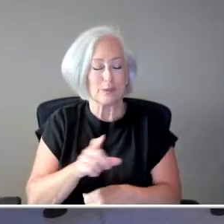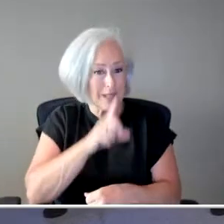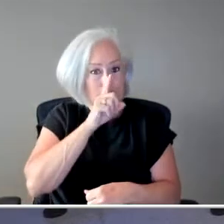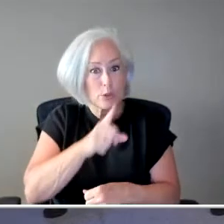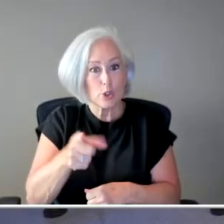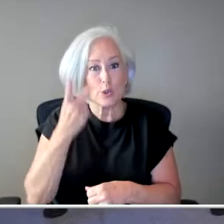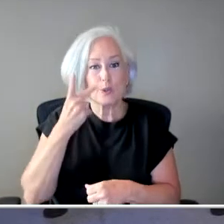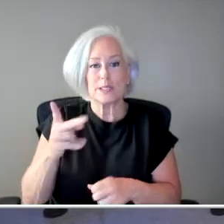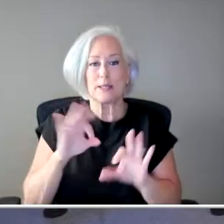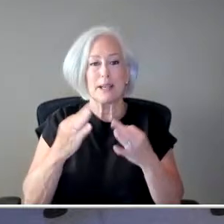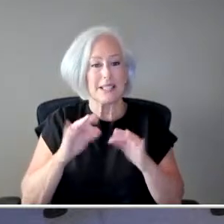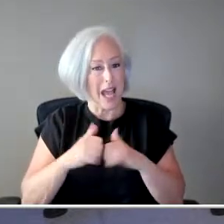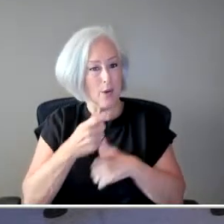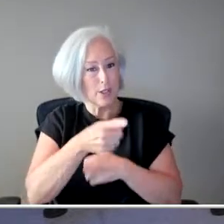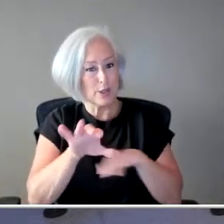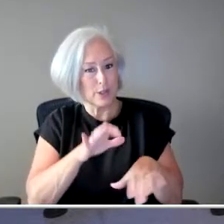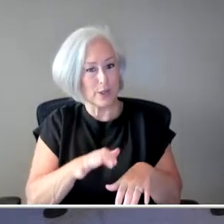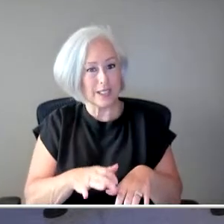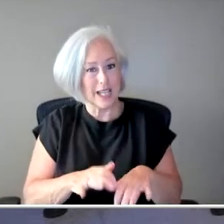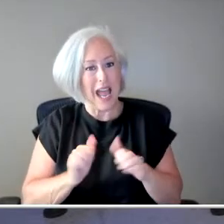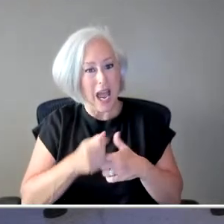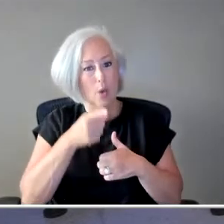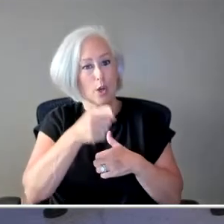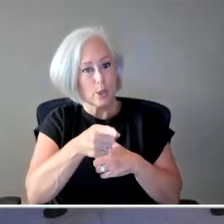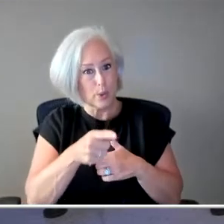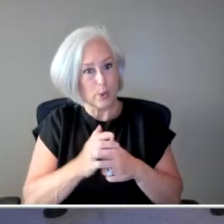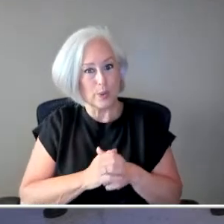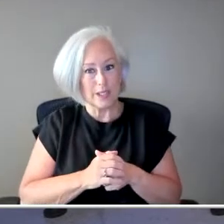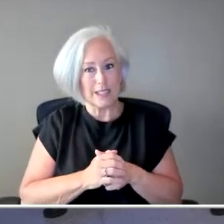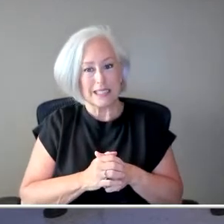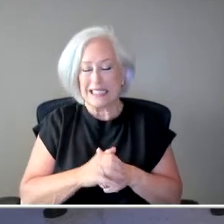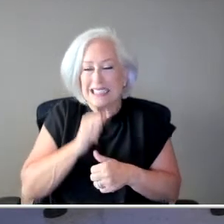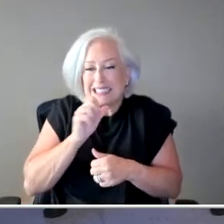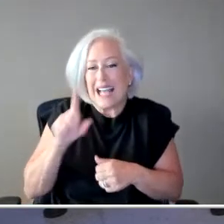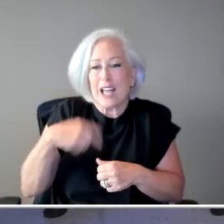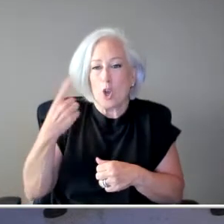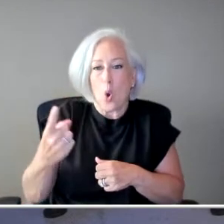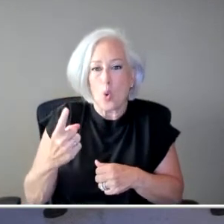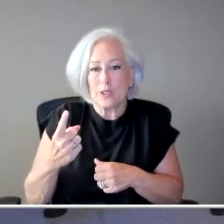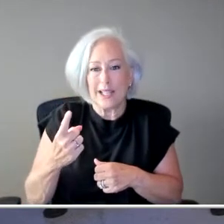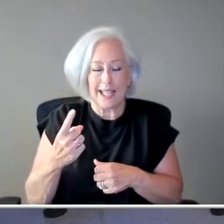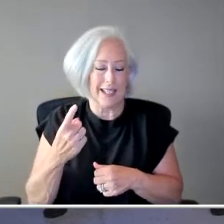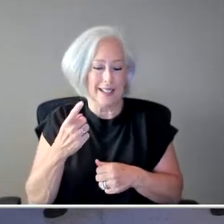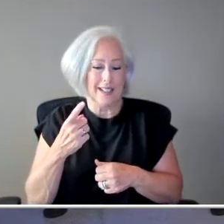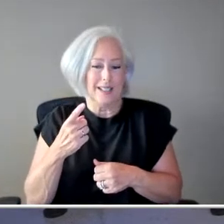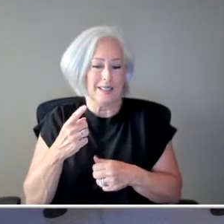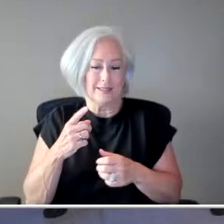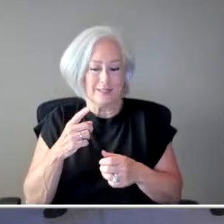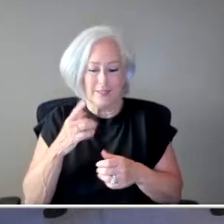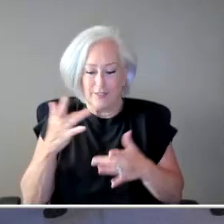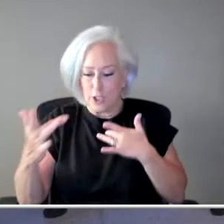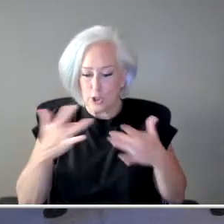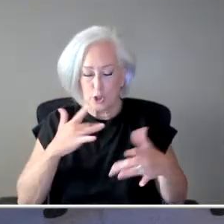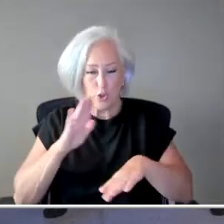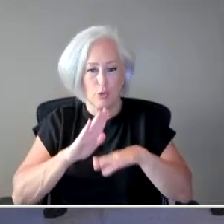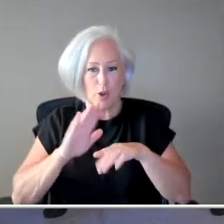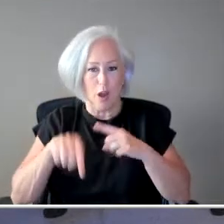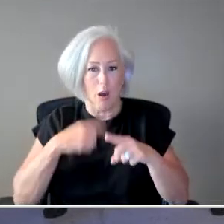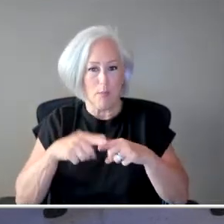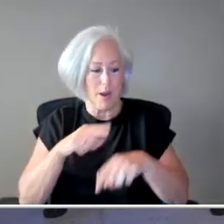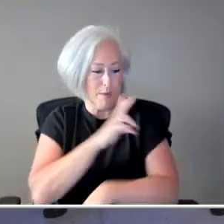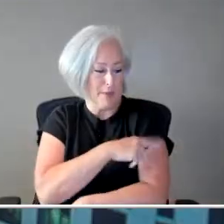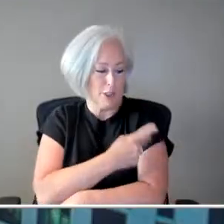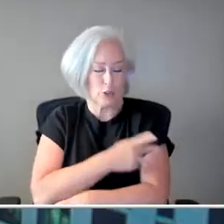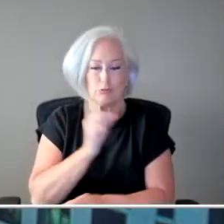always say, "How are you doing? How are you guys doing?" You know, Yeah. it's not just the one-way street. Dr. Lowry, what's the big takeaway from this talk today? I would